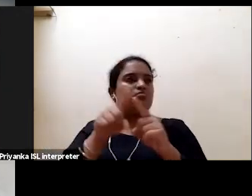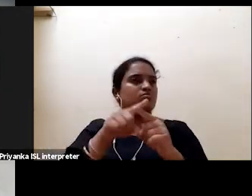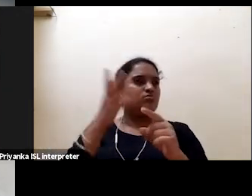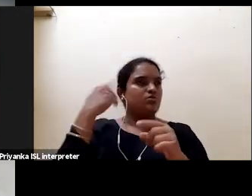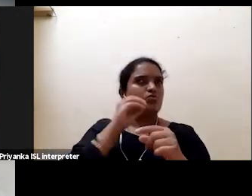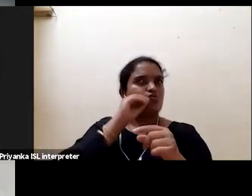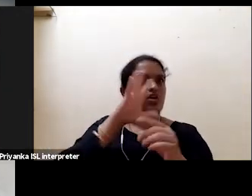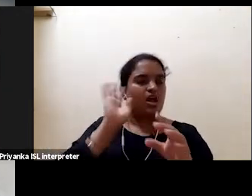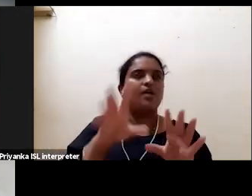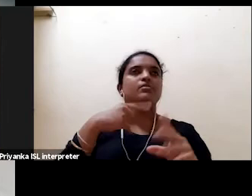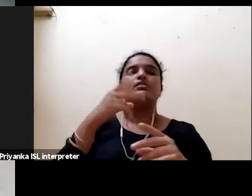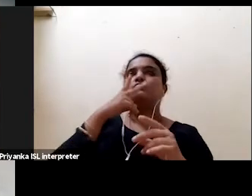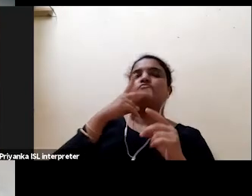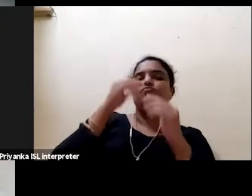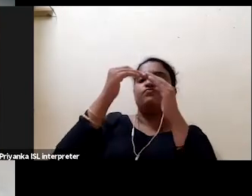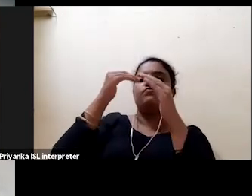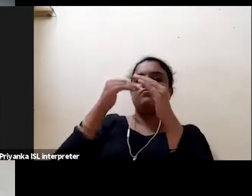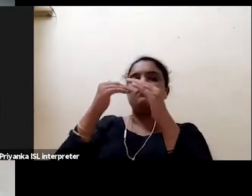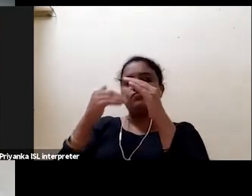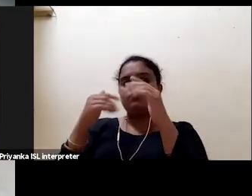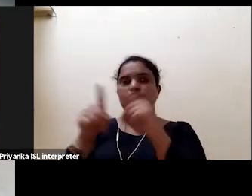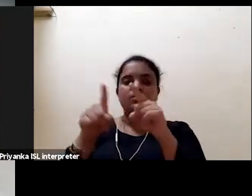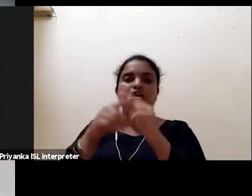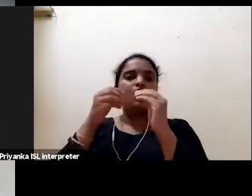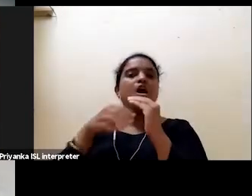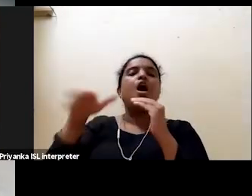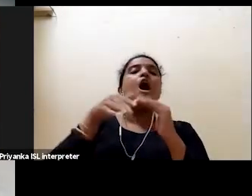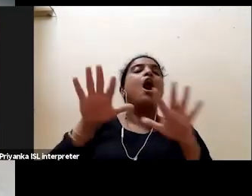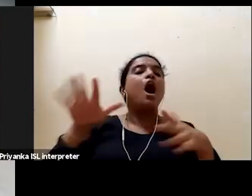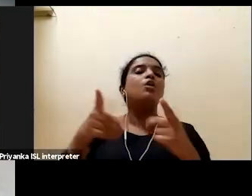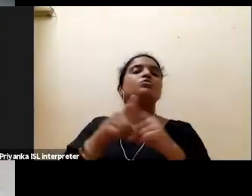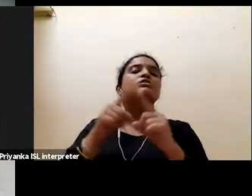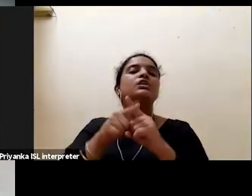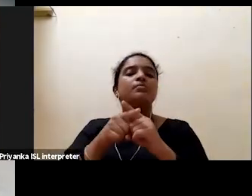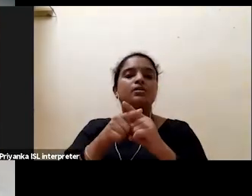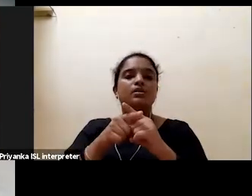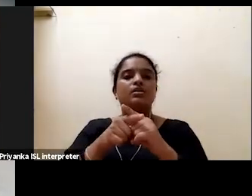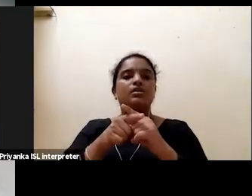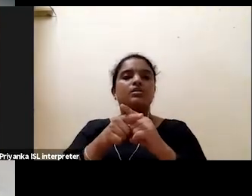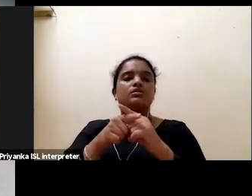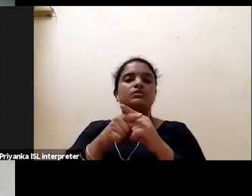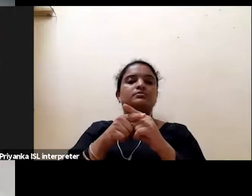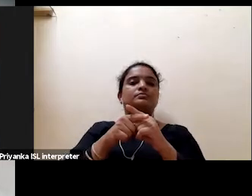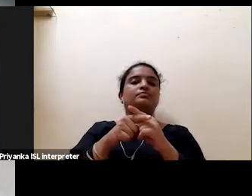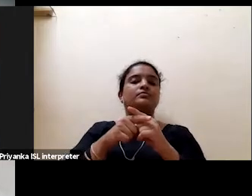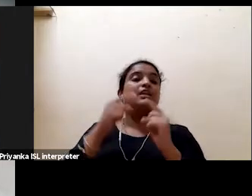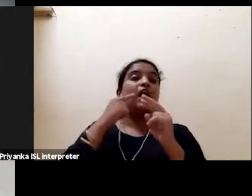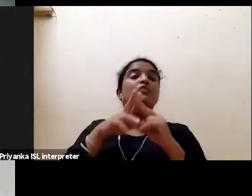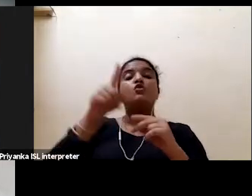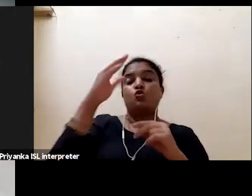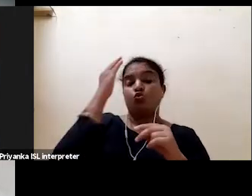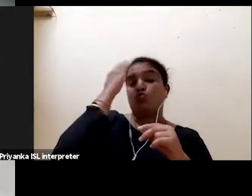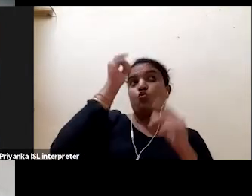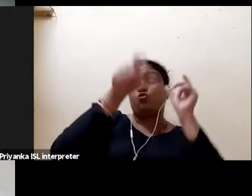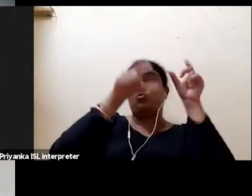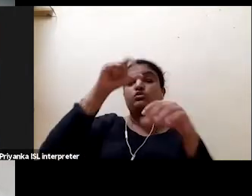say that, so I'm going to see how she's continuing this post. Or you can see, if you know your audience or your reader very well,